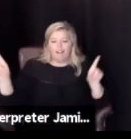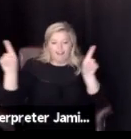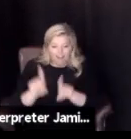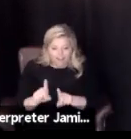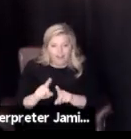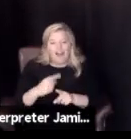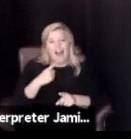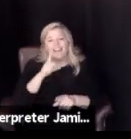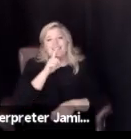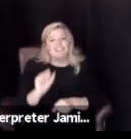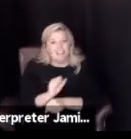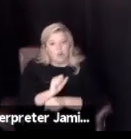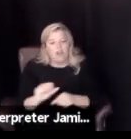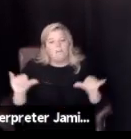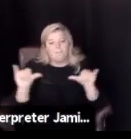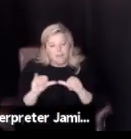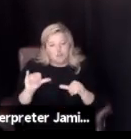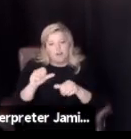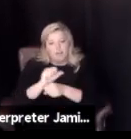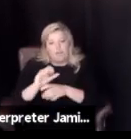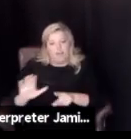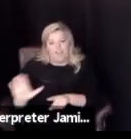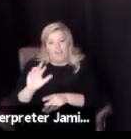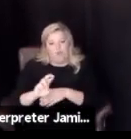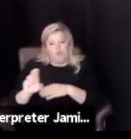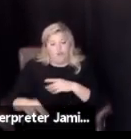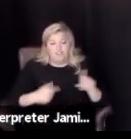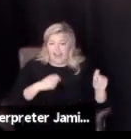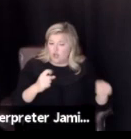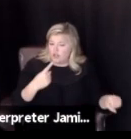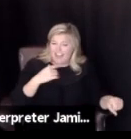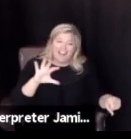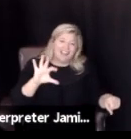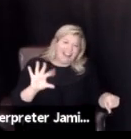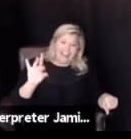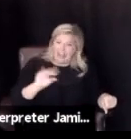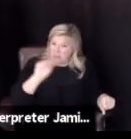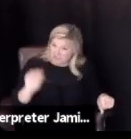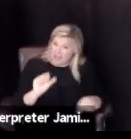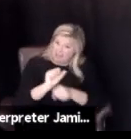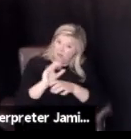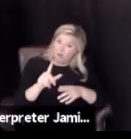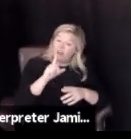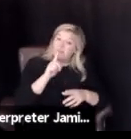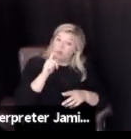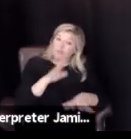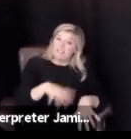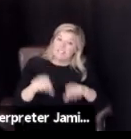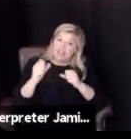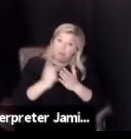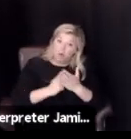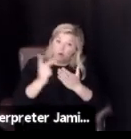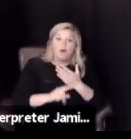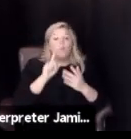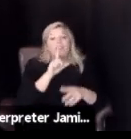employees. I was able to say that 98% of the employees who go through this program will literally go to the